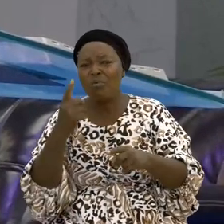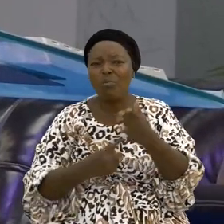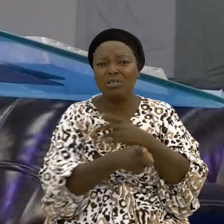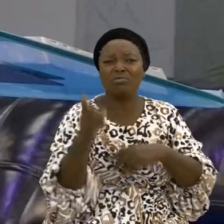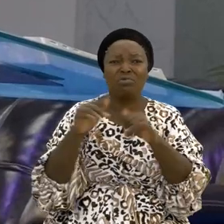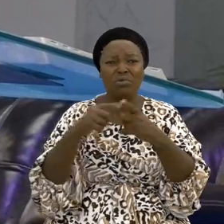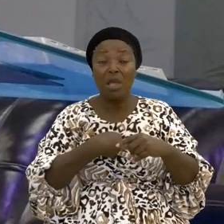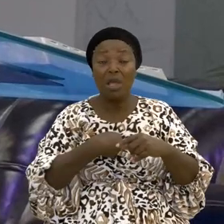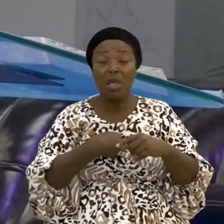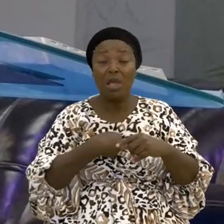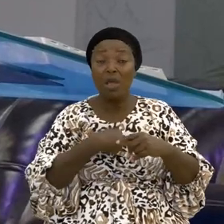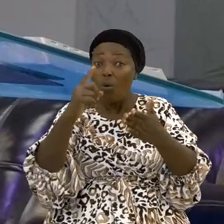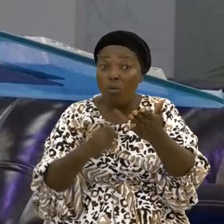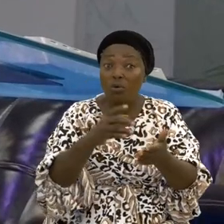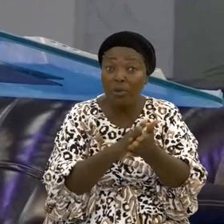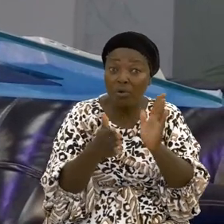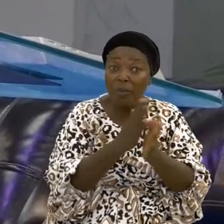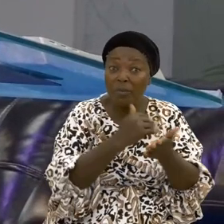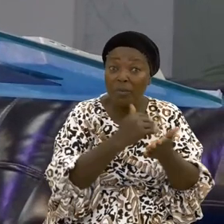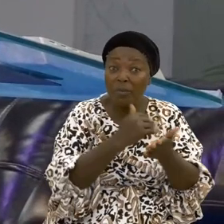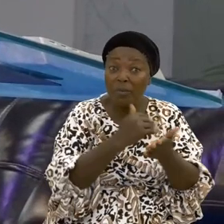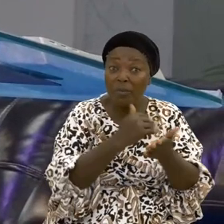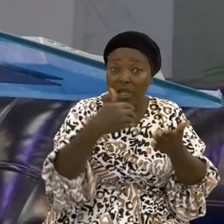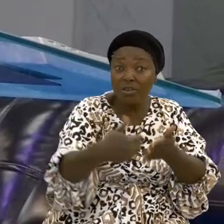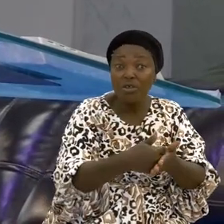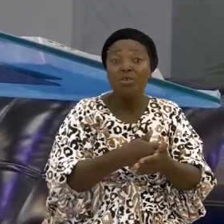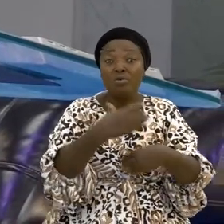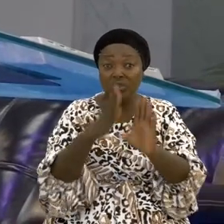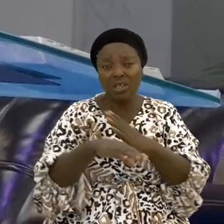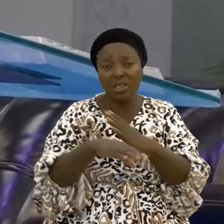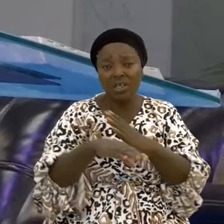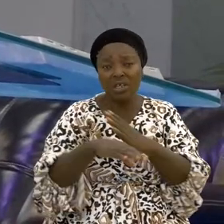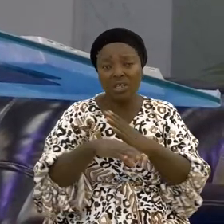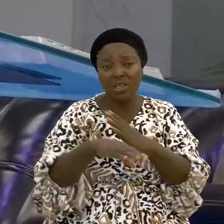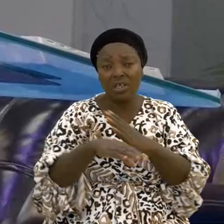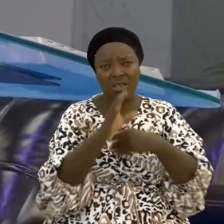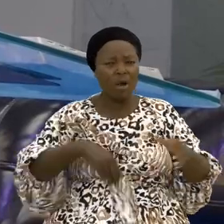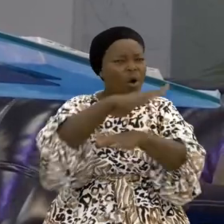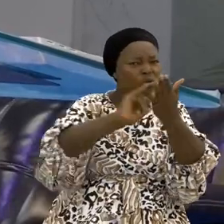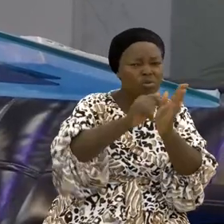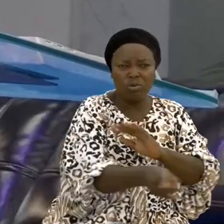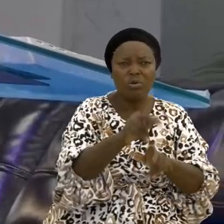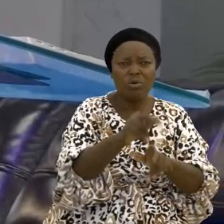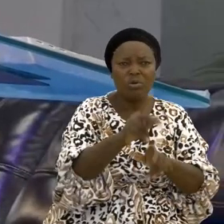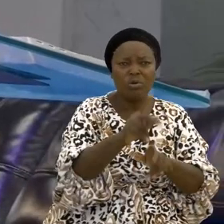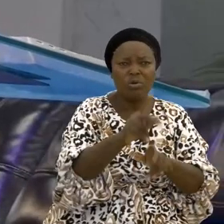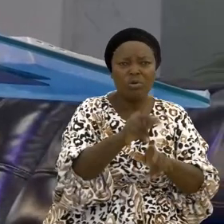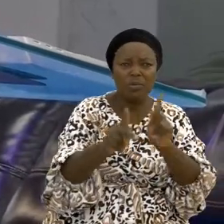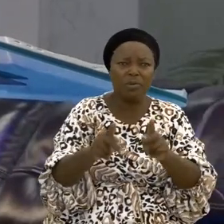become incorruptible, a new creature in Christ, all those people, the Lord